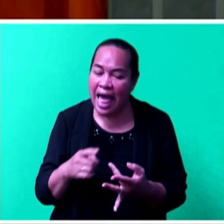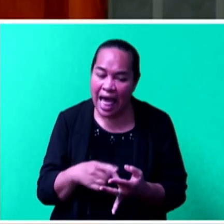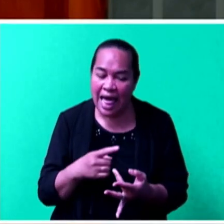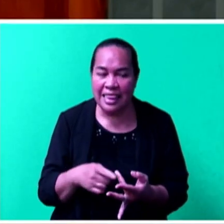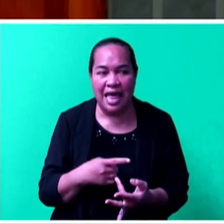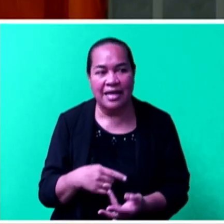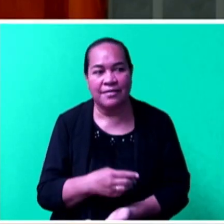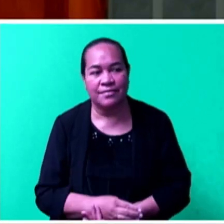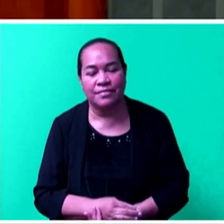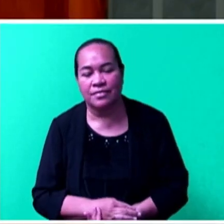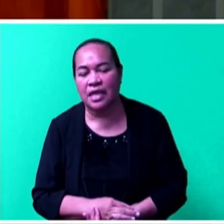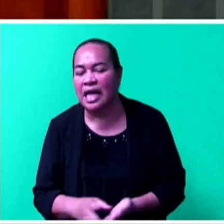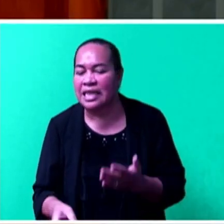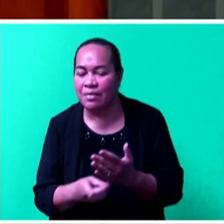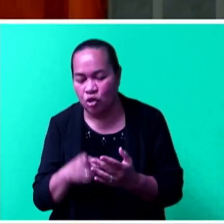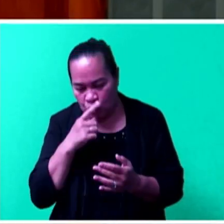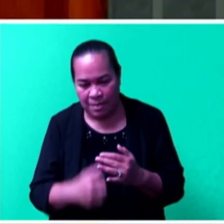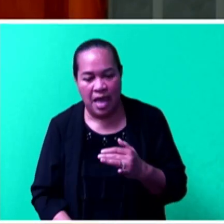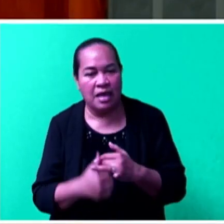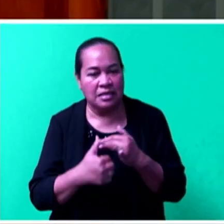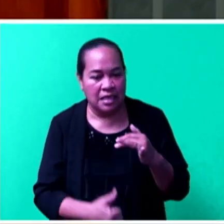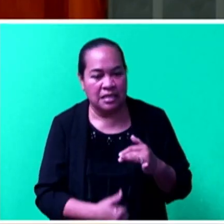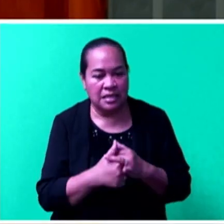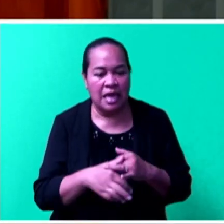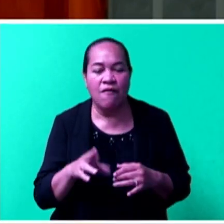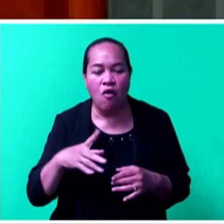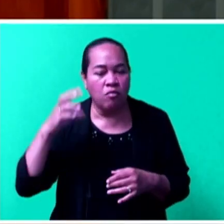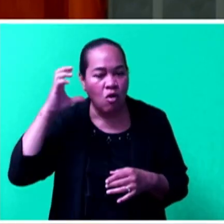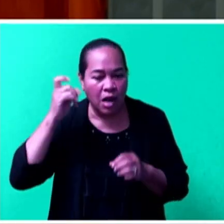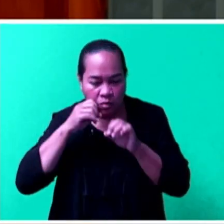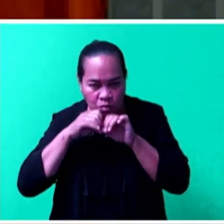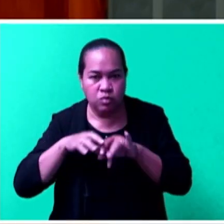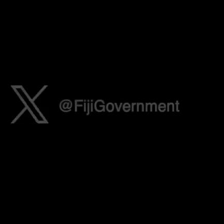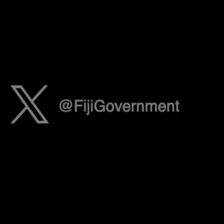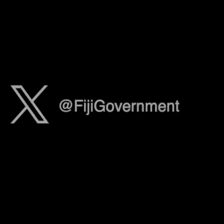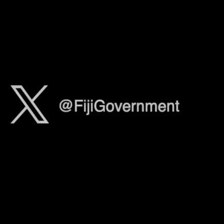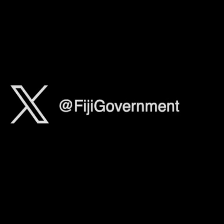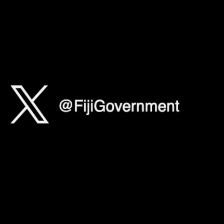operational improvements to enhance digital access and broadcasting services across Fiji.